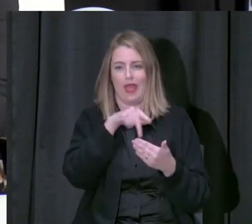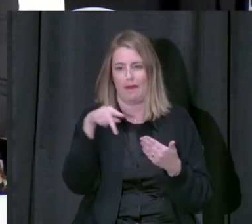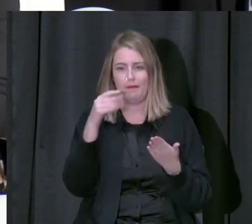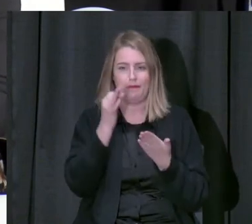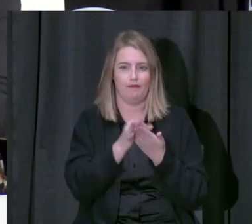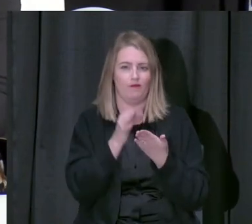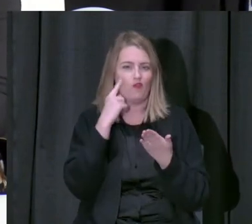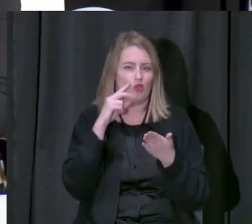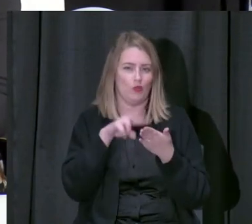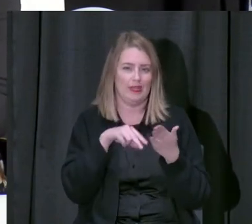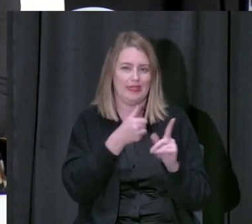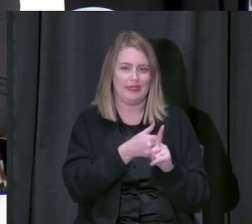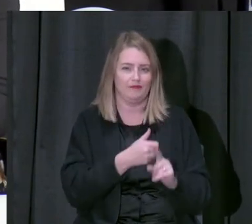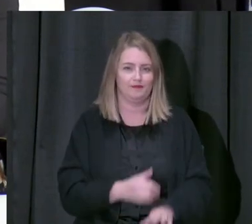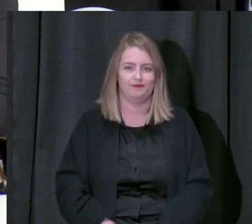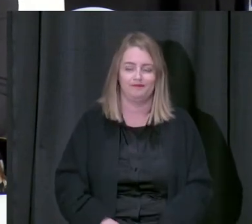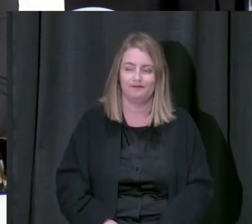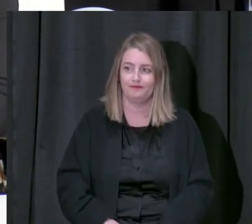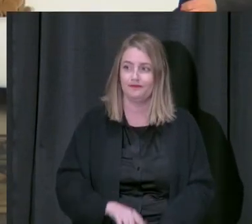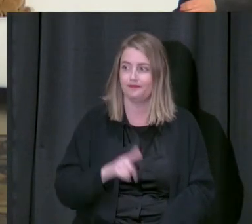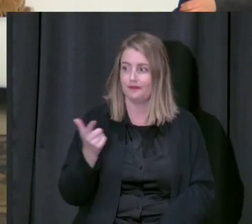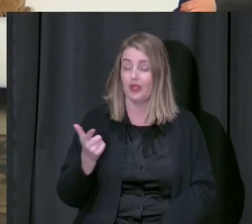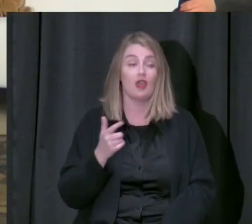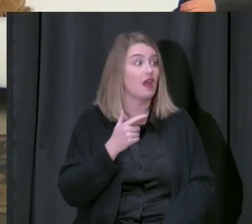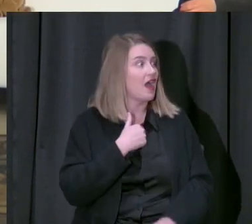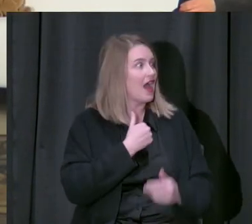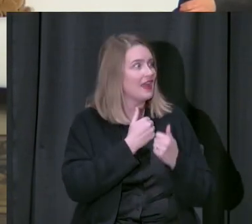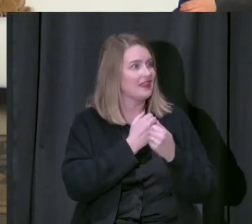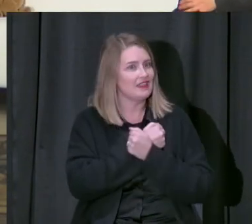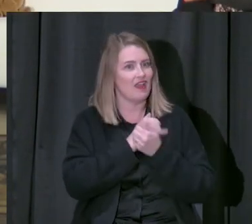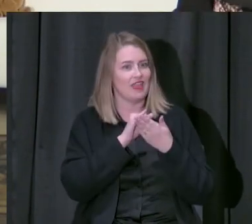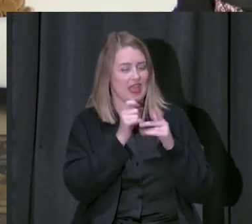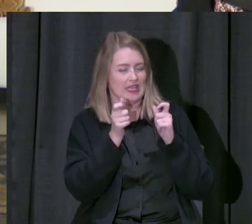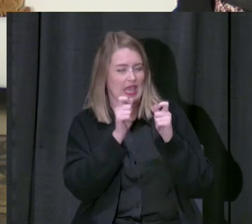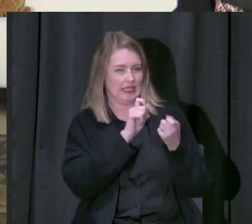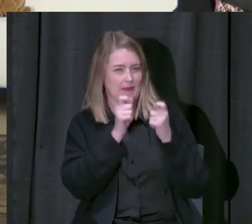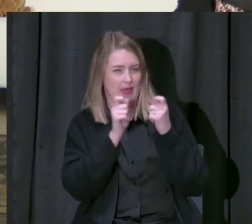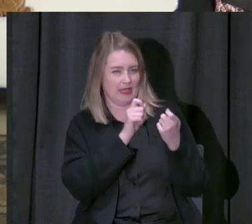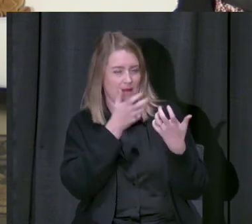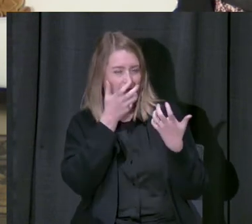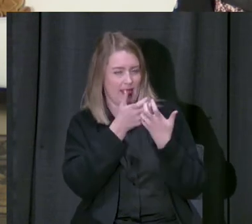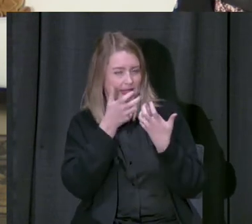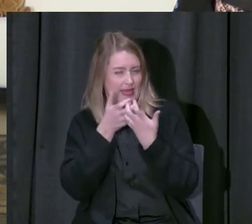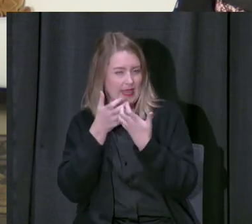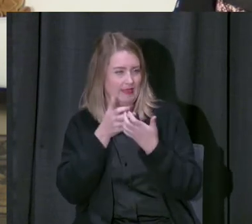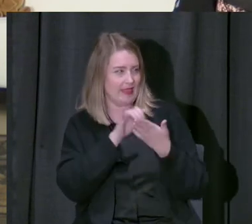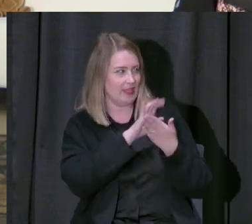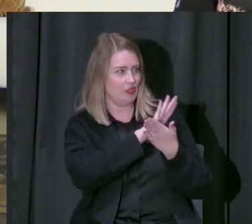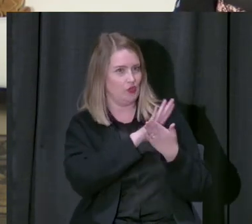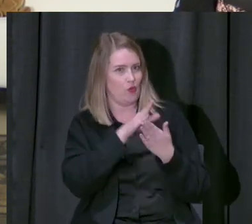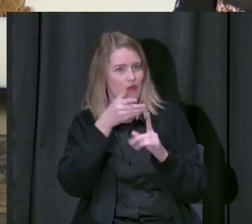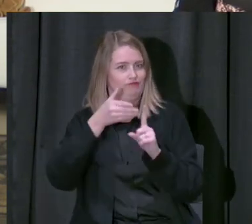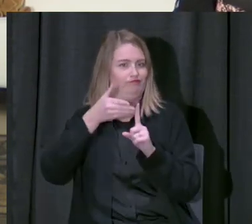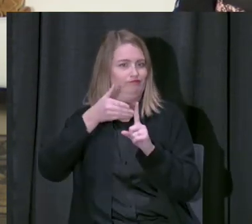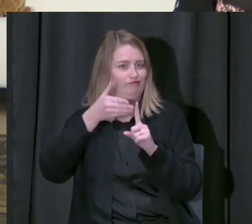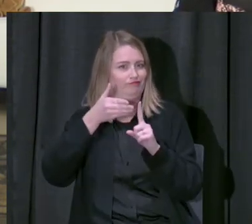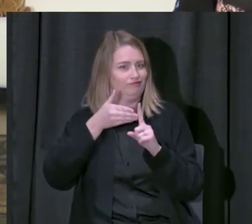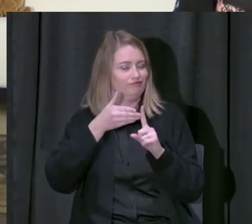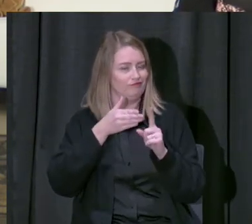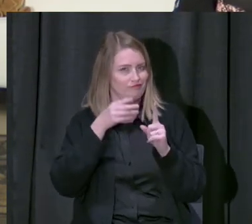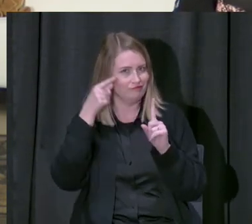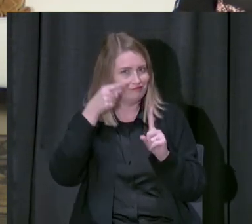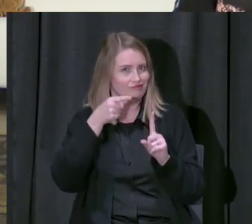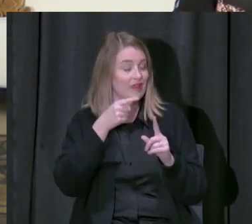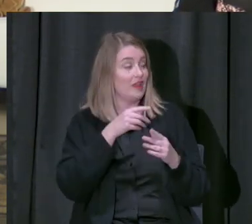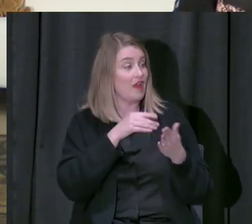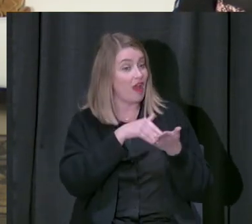reading itself. So I love that customizability is you know, sort of what your go-to on that, because I think, you